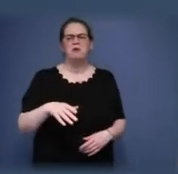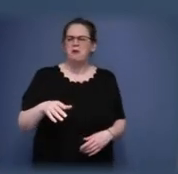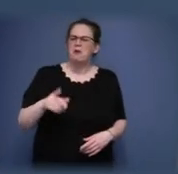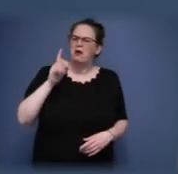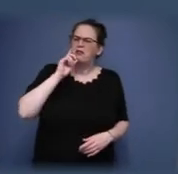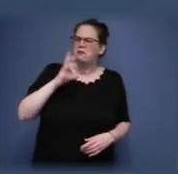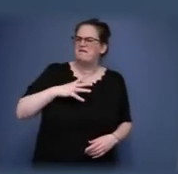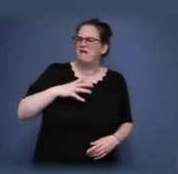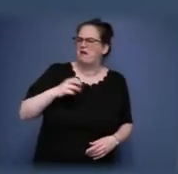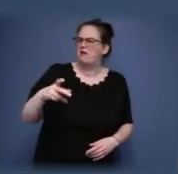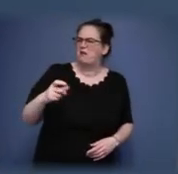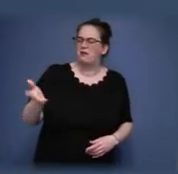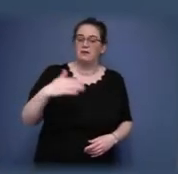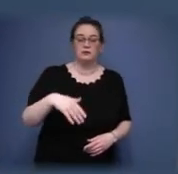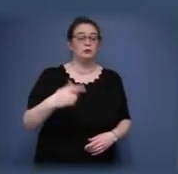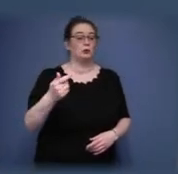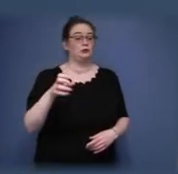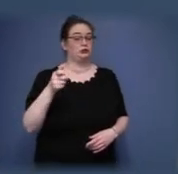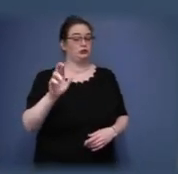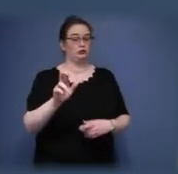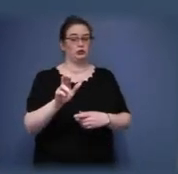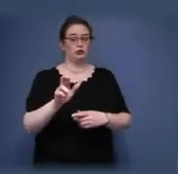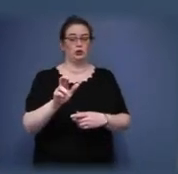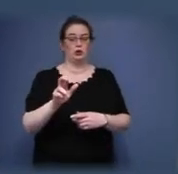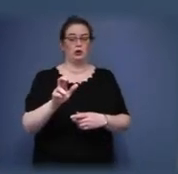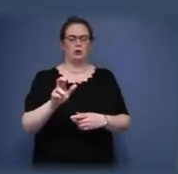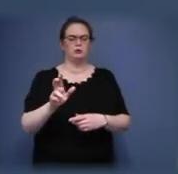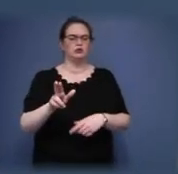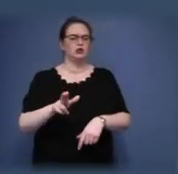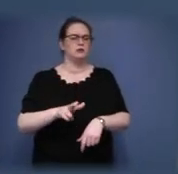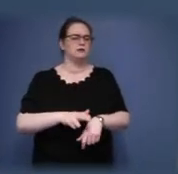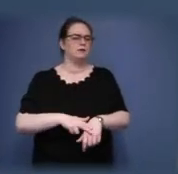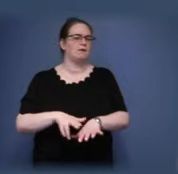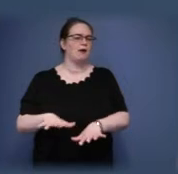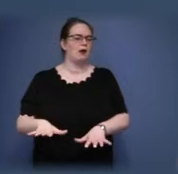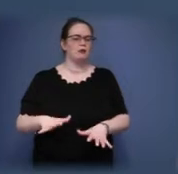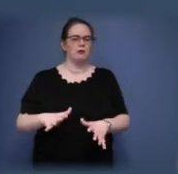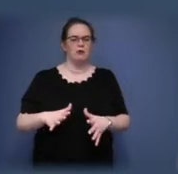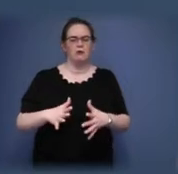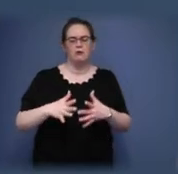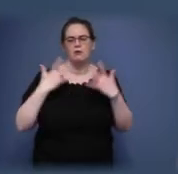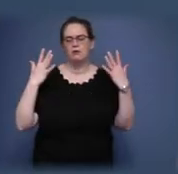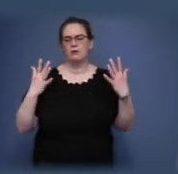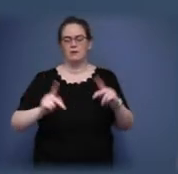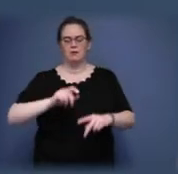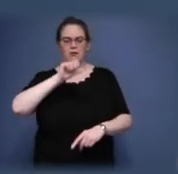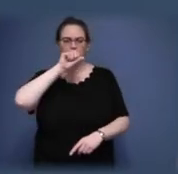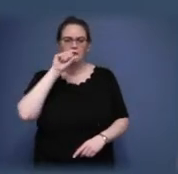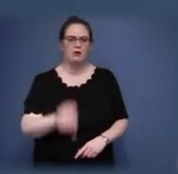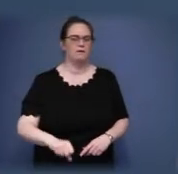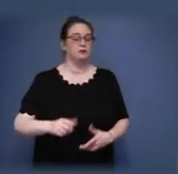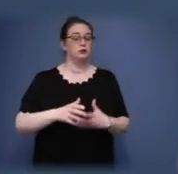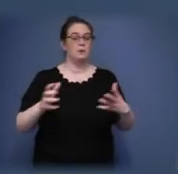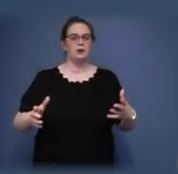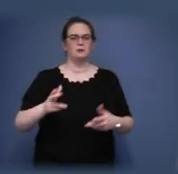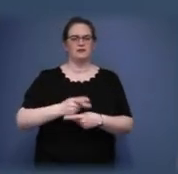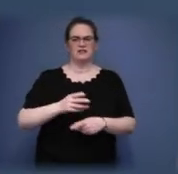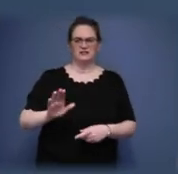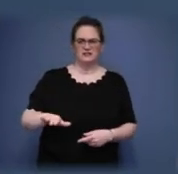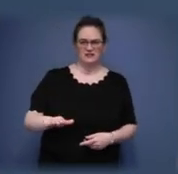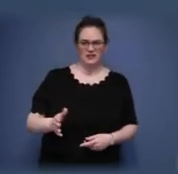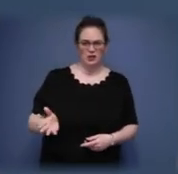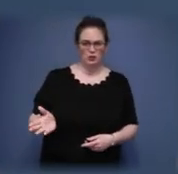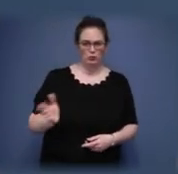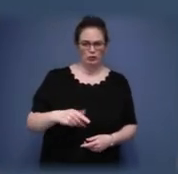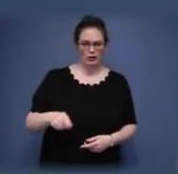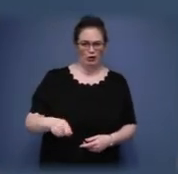be okay. So Ginger was such a natural and such a hit, and everyone loved her so much that my supervisor said, can she